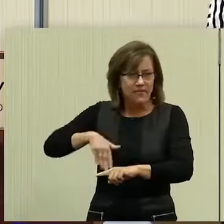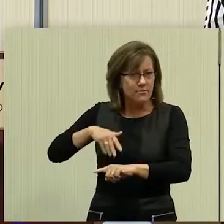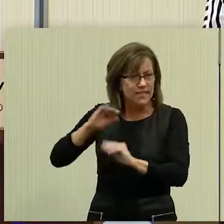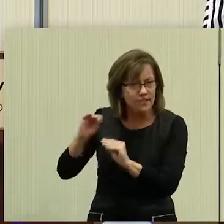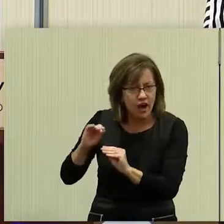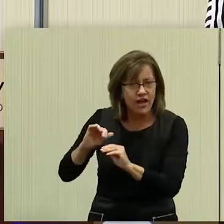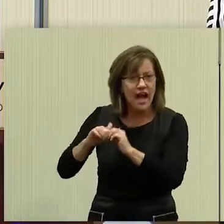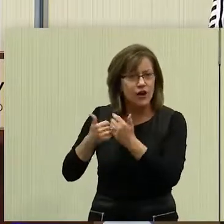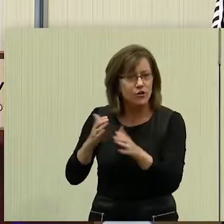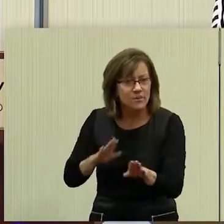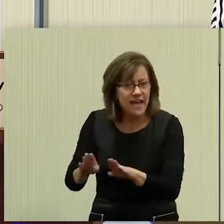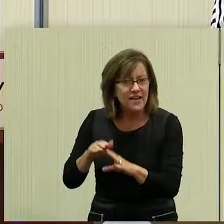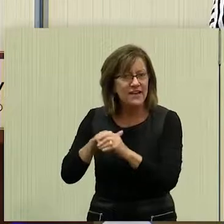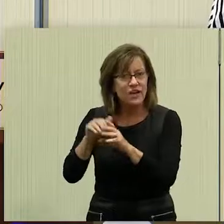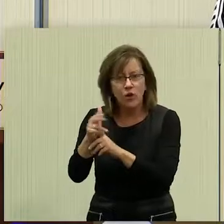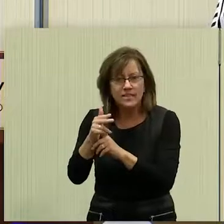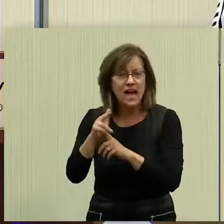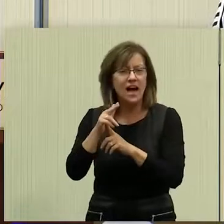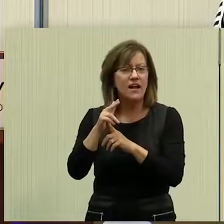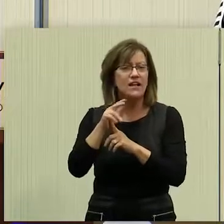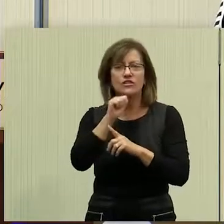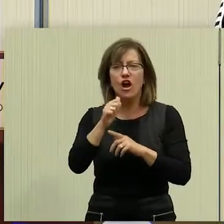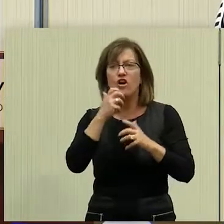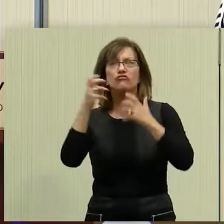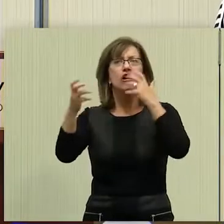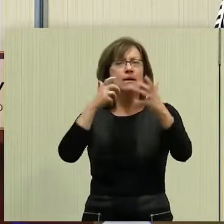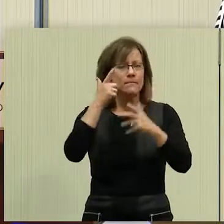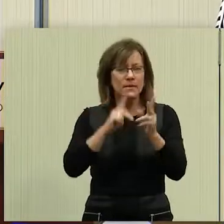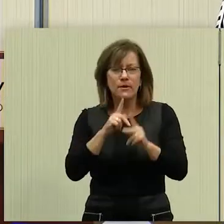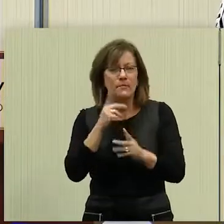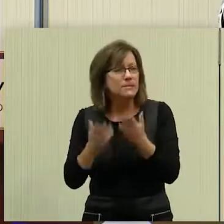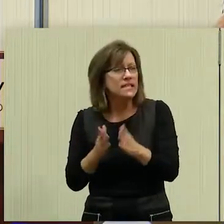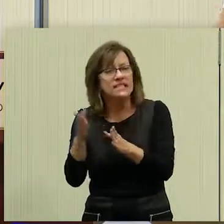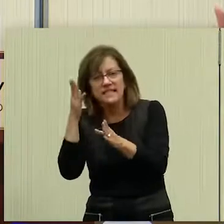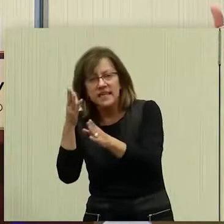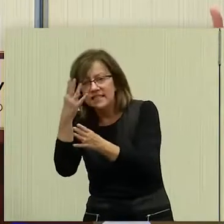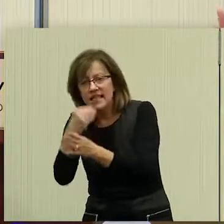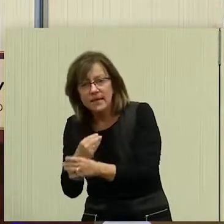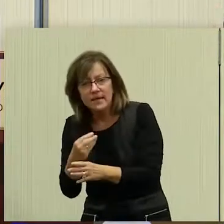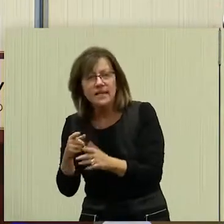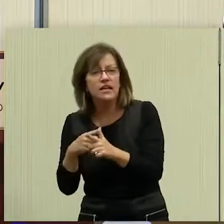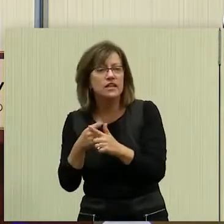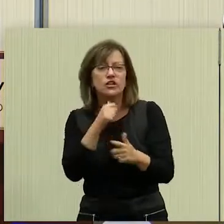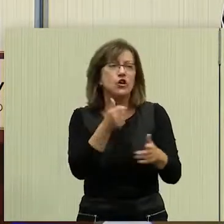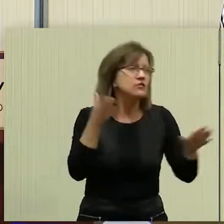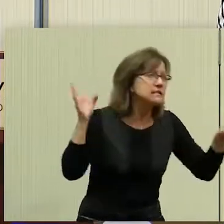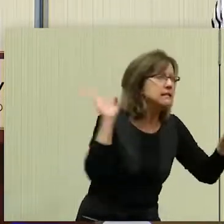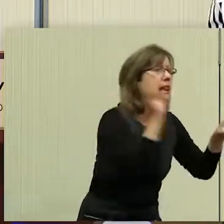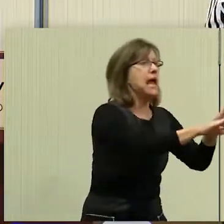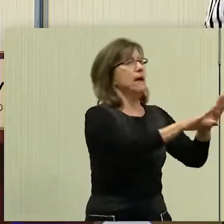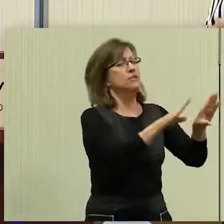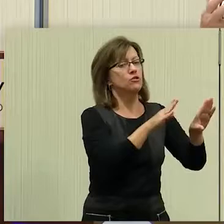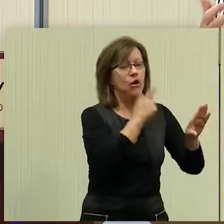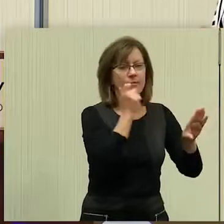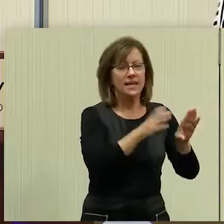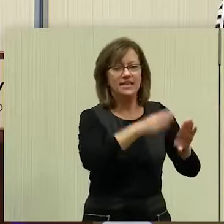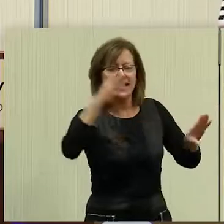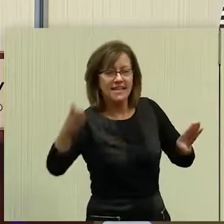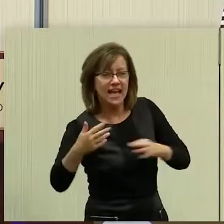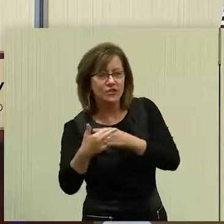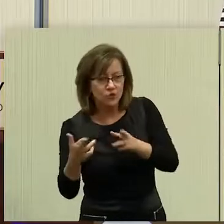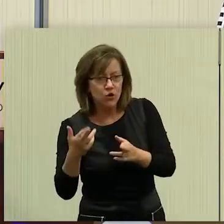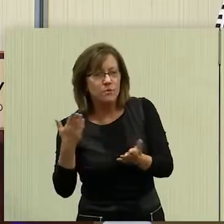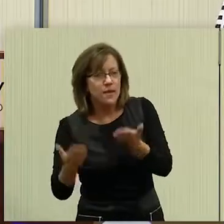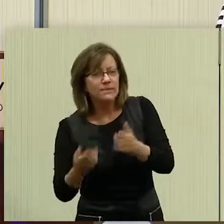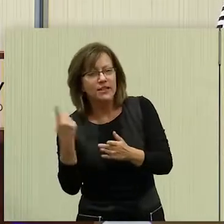don't let your door slam shut because someone might be sleeping in the room next door. But we have to teach those things because for a lot of kids, they're